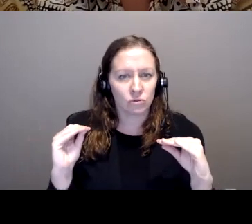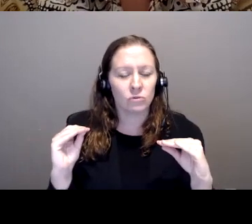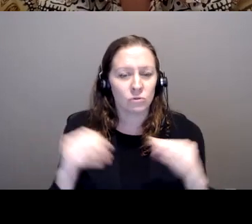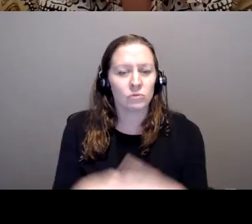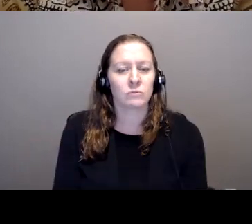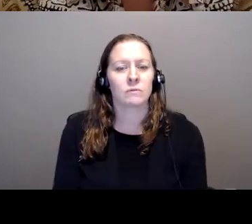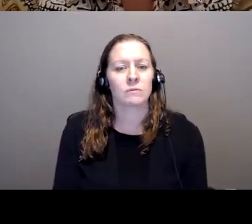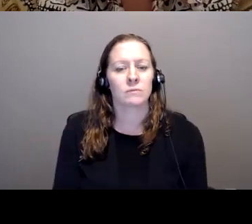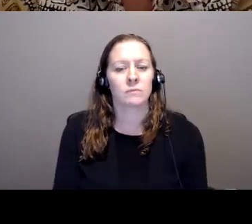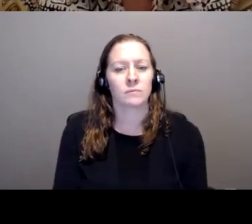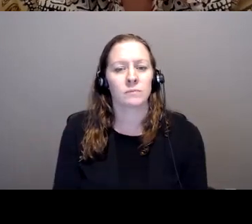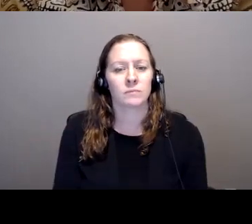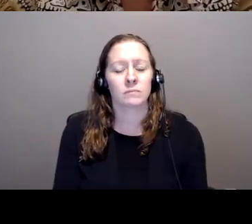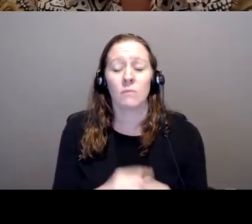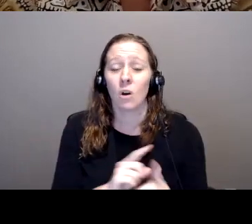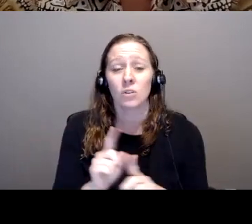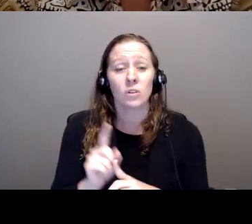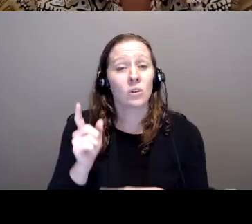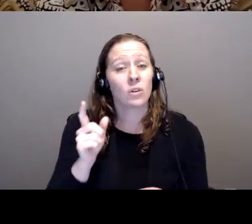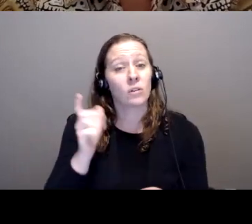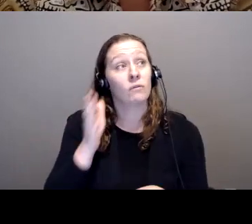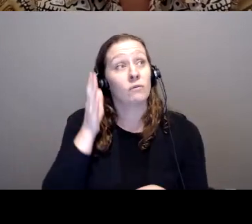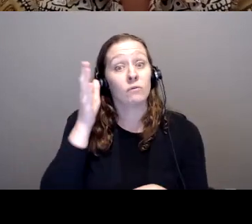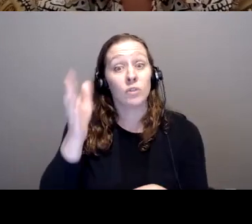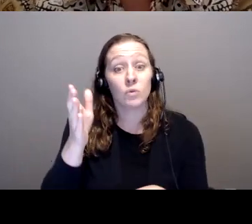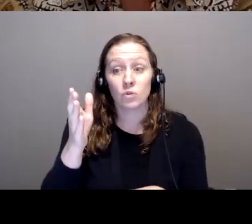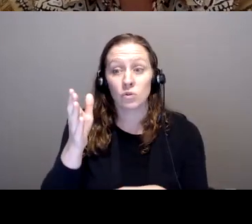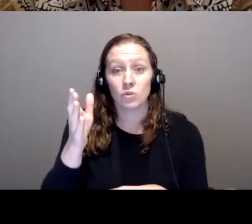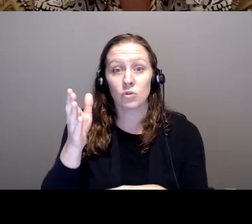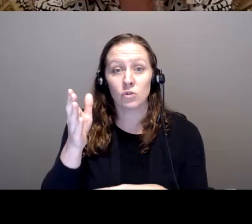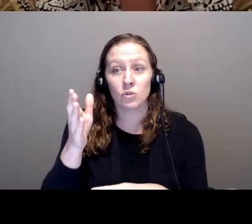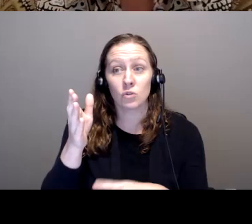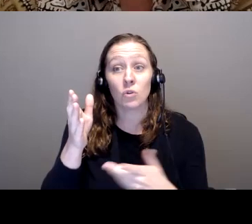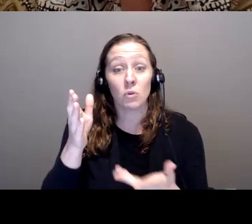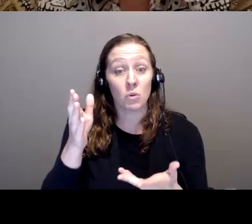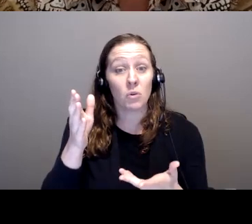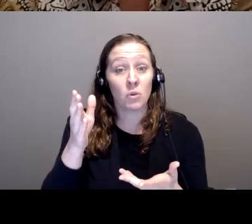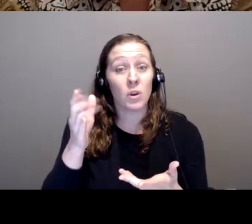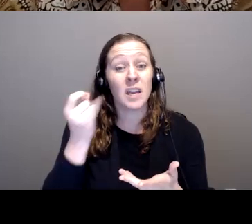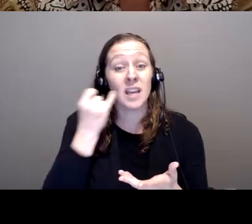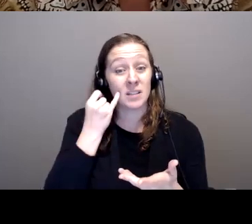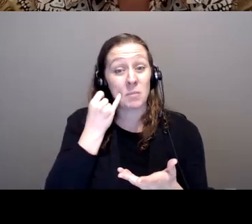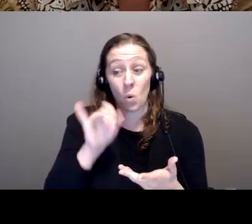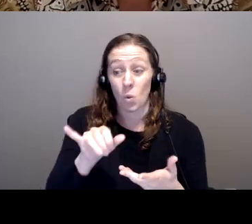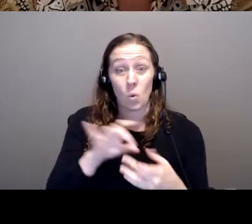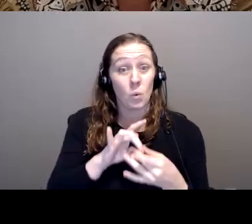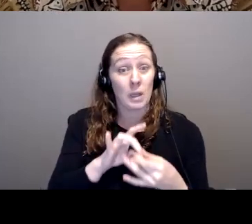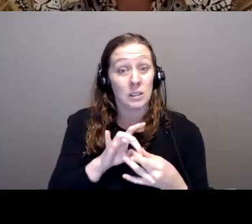they look for in the future. If they can continue the relationships, what would